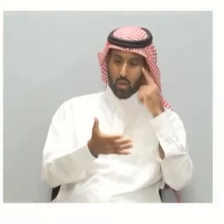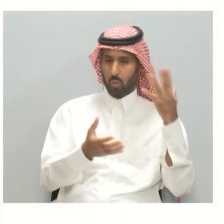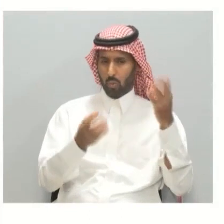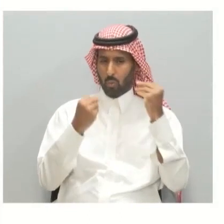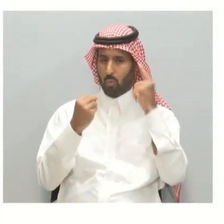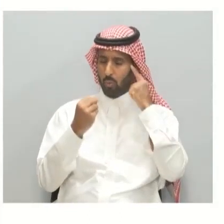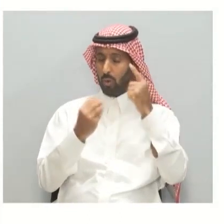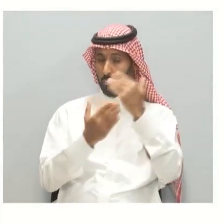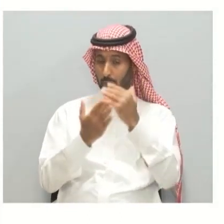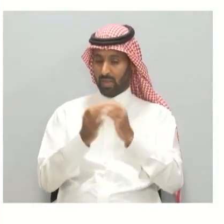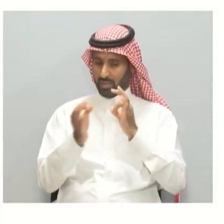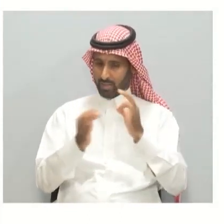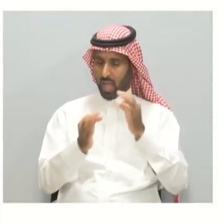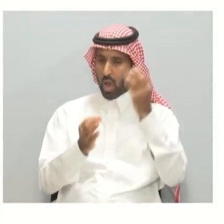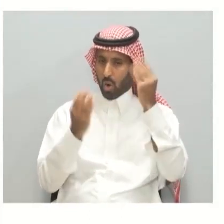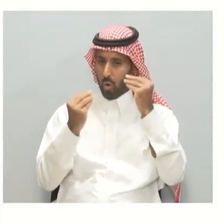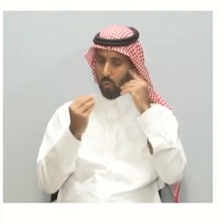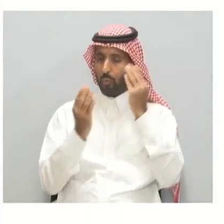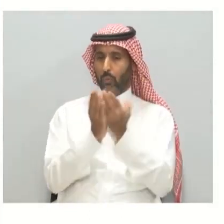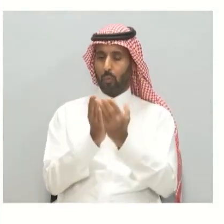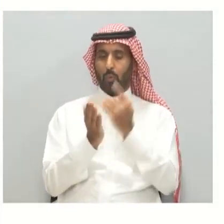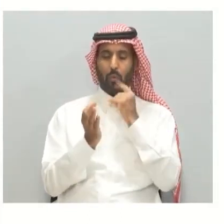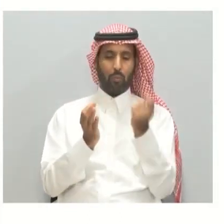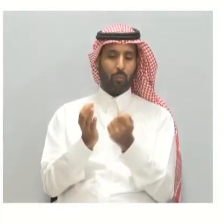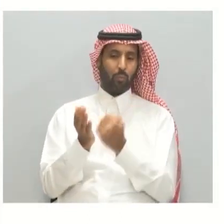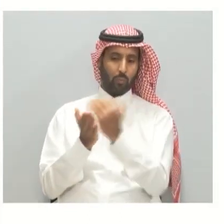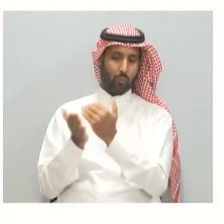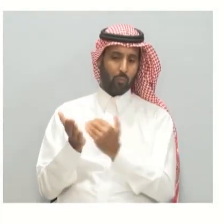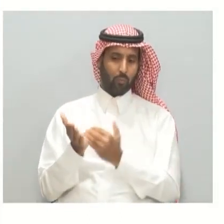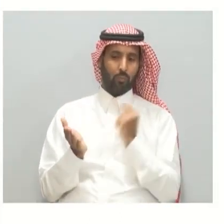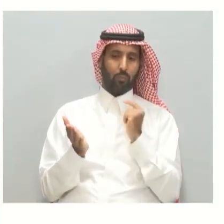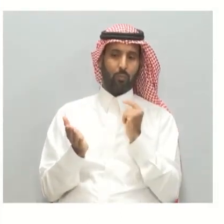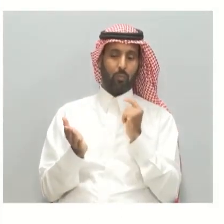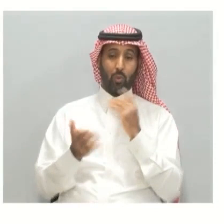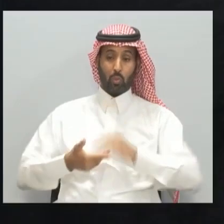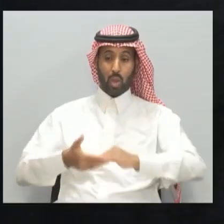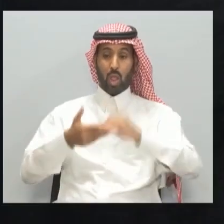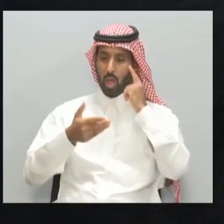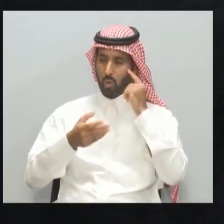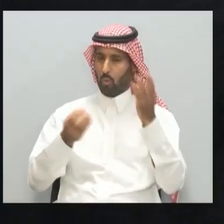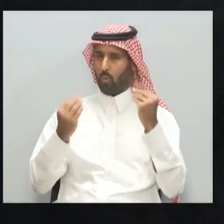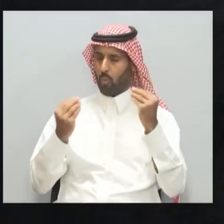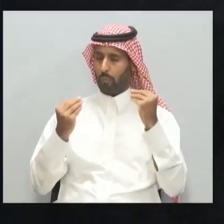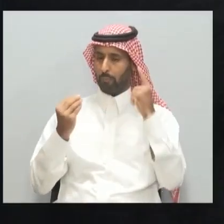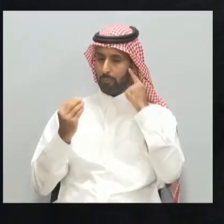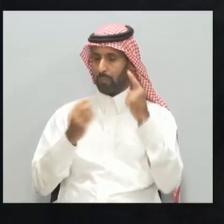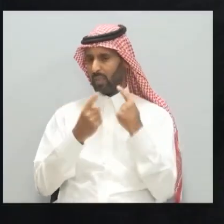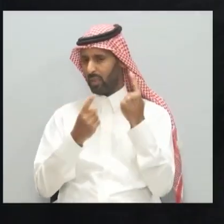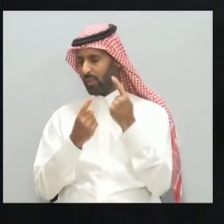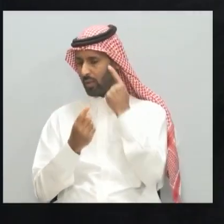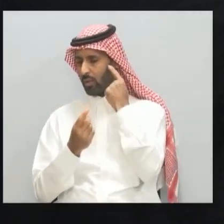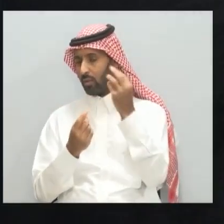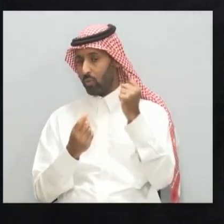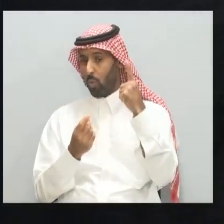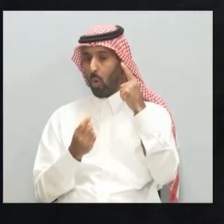and organize your information. This chart, write it, fill it up, and it will help you to brainstorm, to come up with